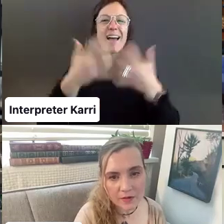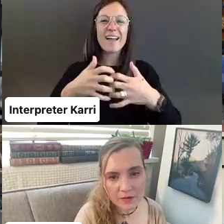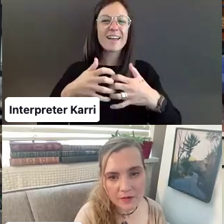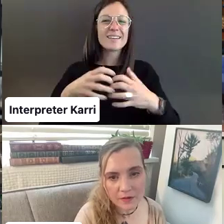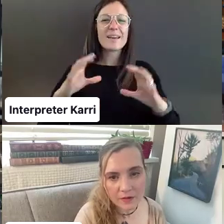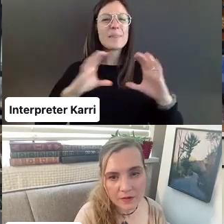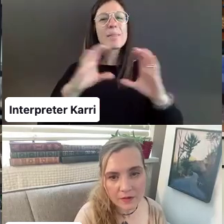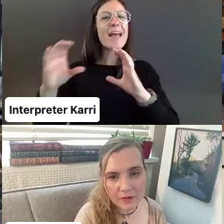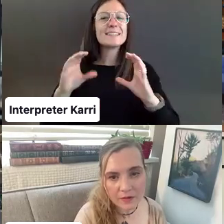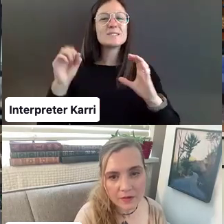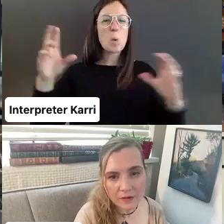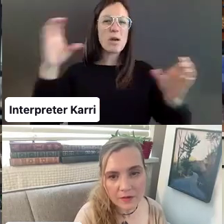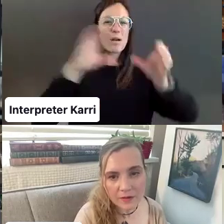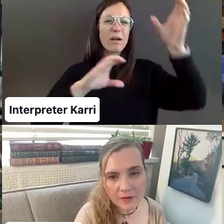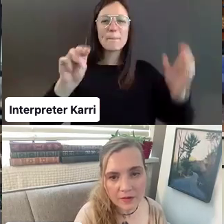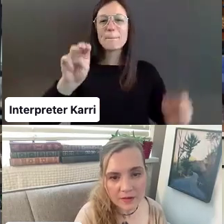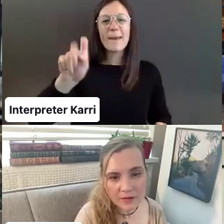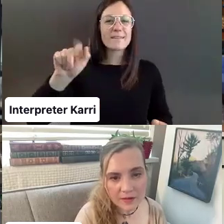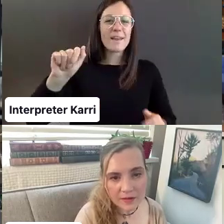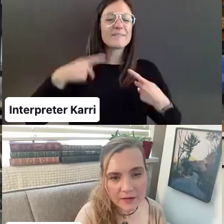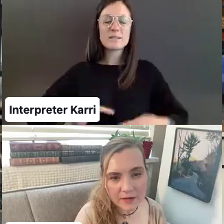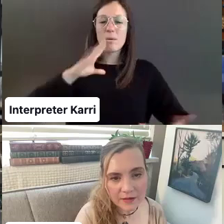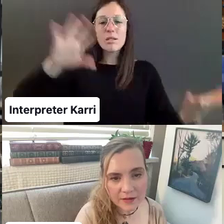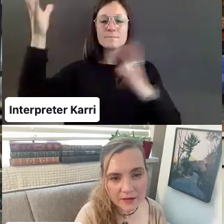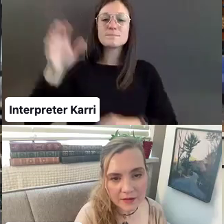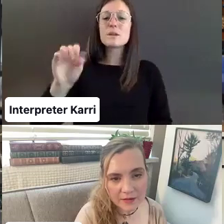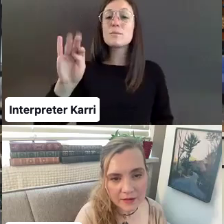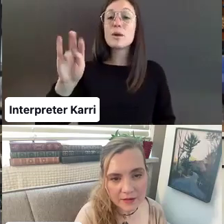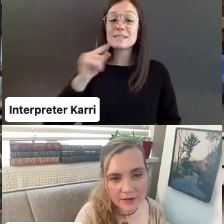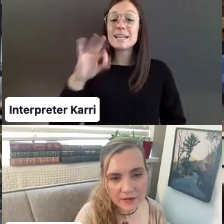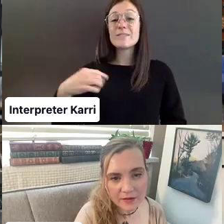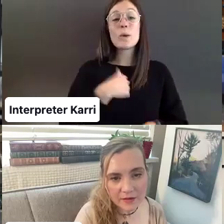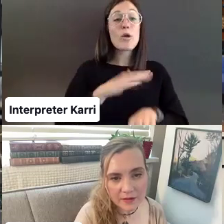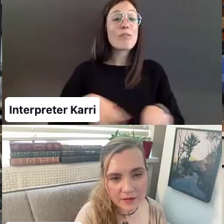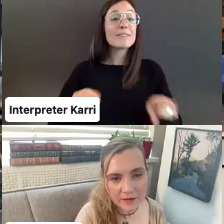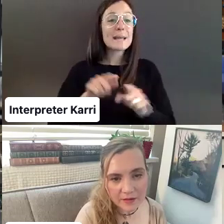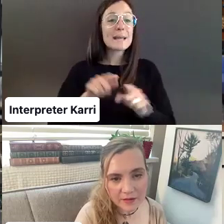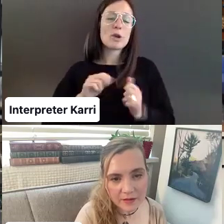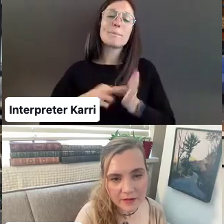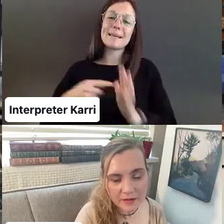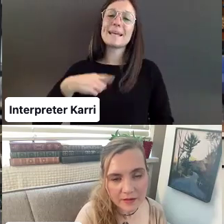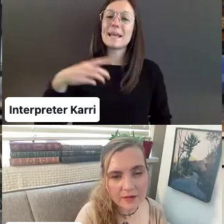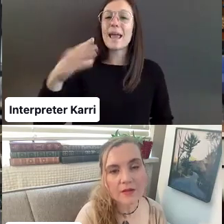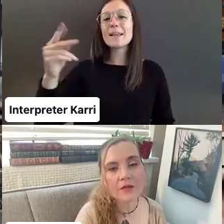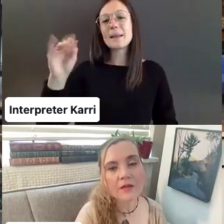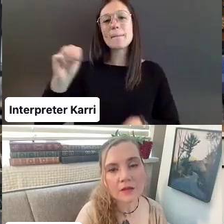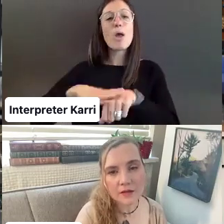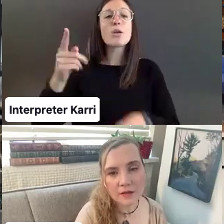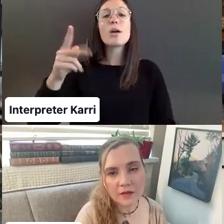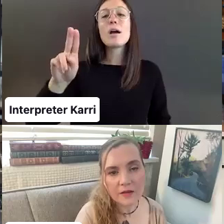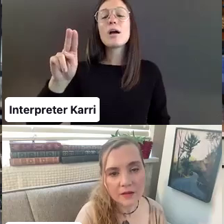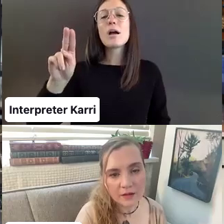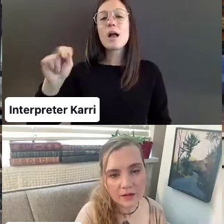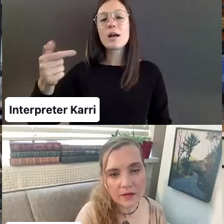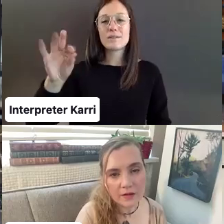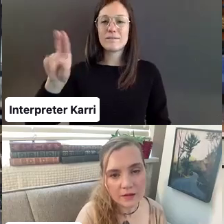something metaphysical will happen. If we were on the same show, then Kim and I were also both on Kung Fu.